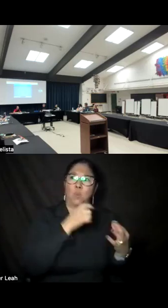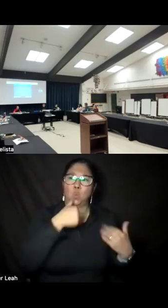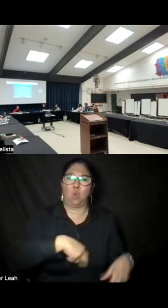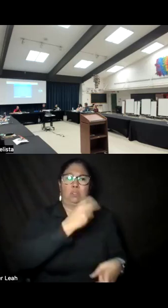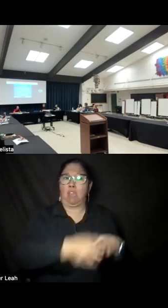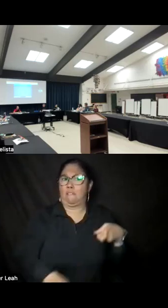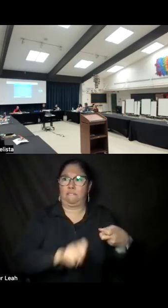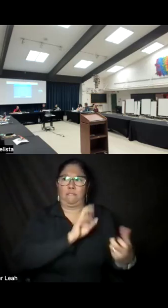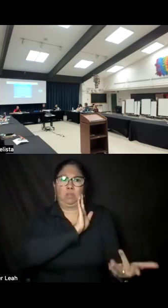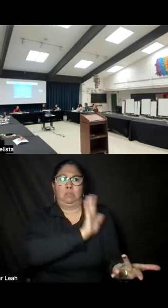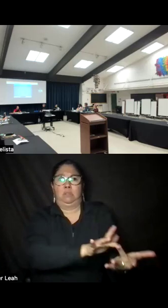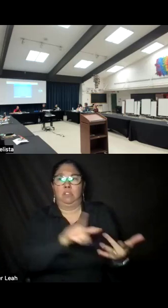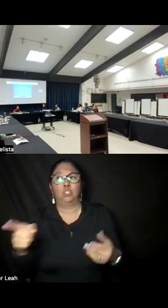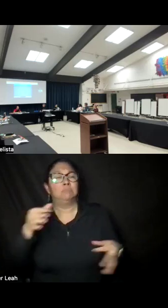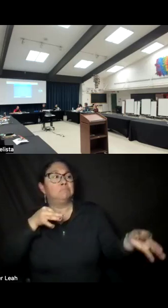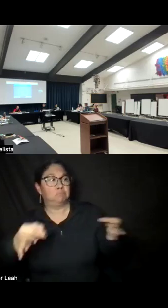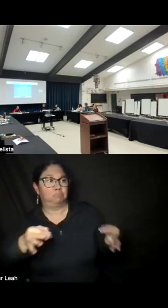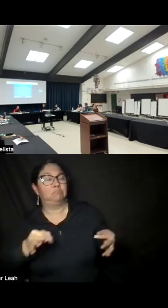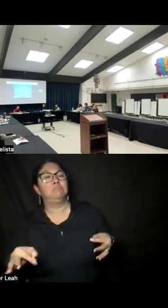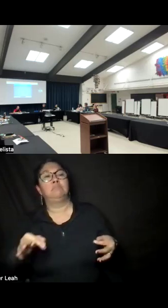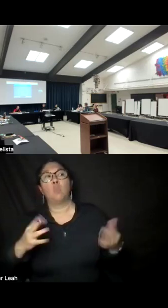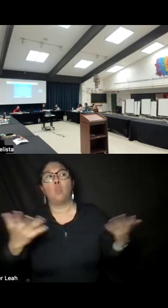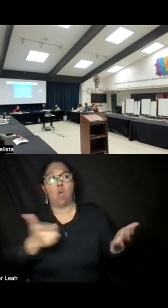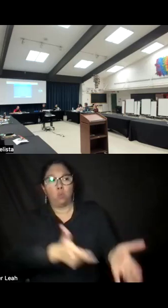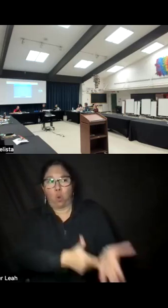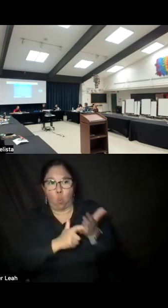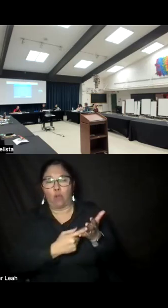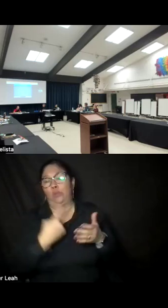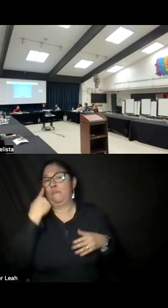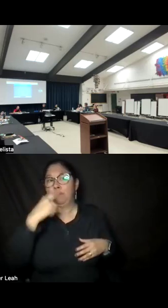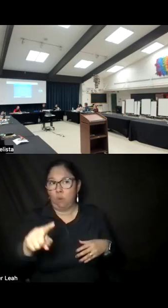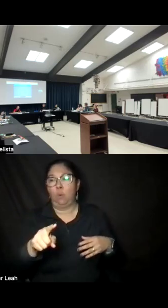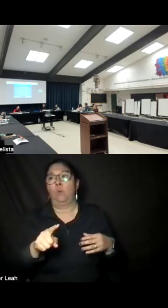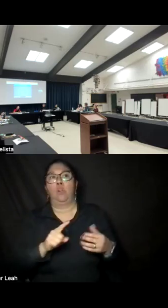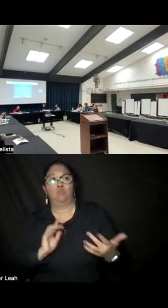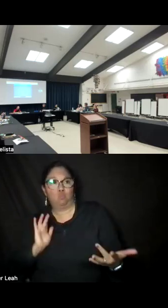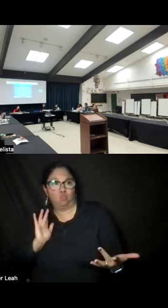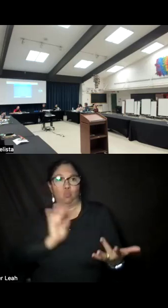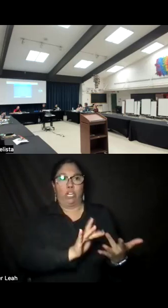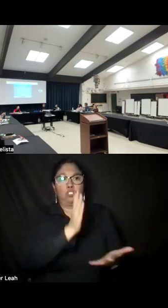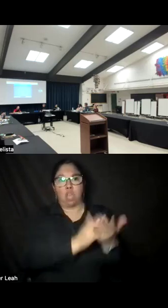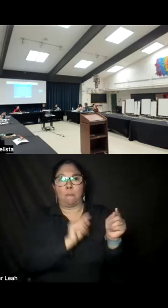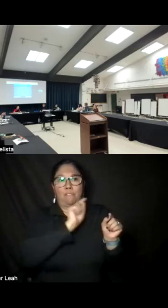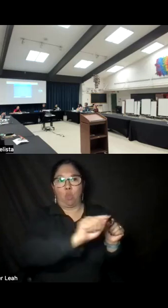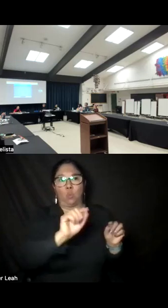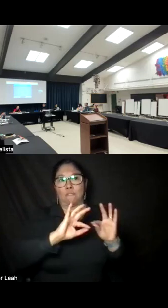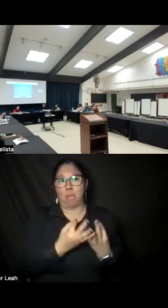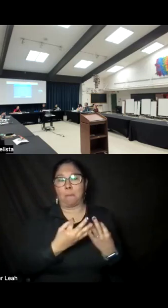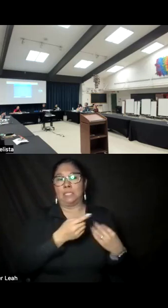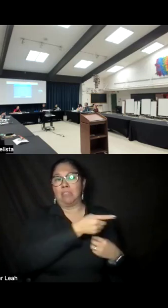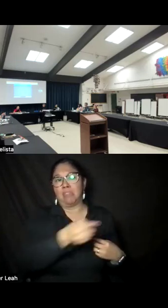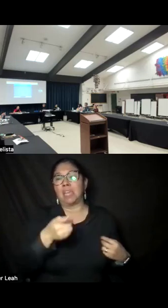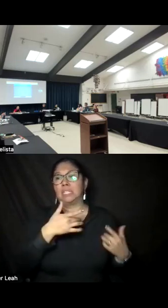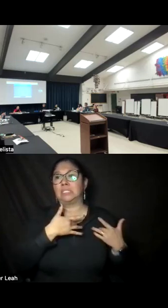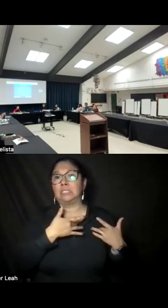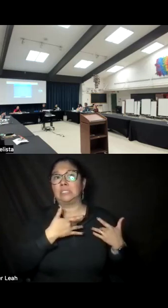the reality and the scope of what it takes to reach some of those families that